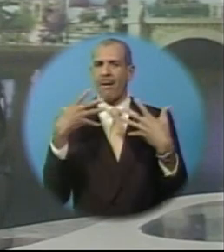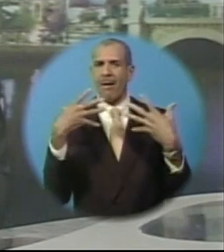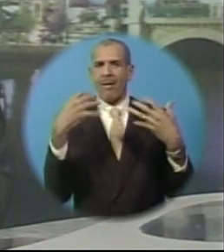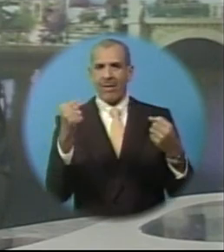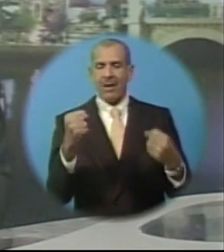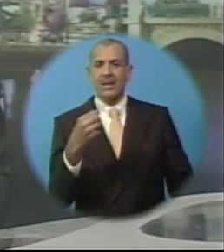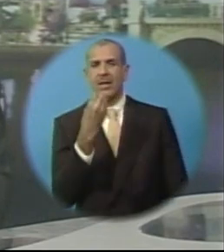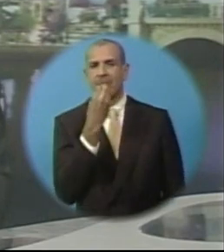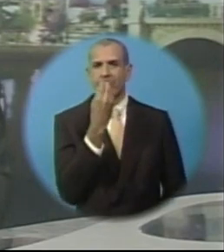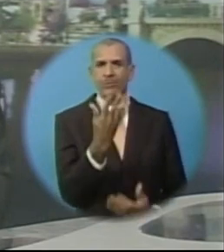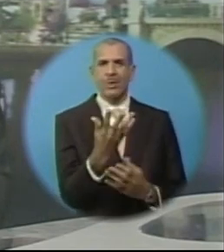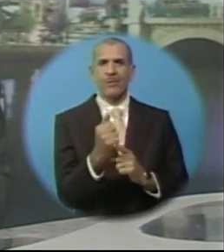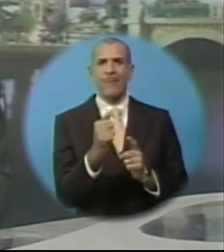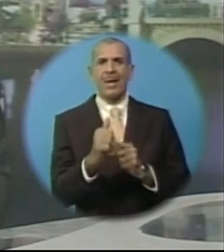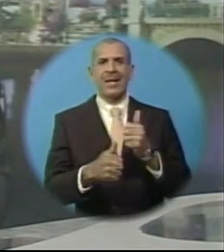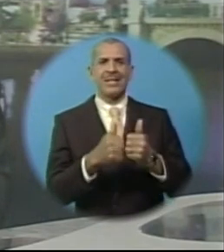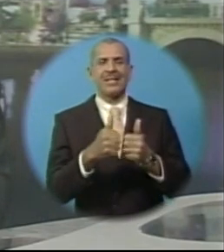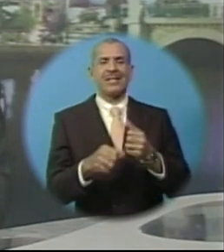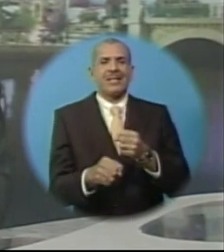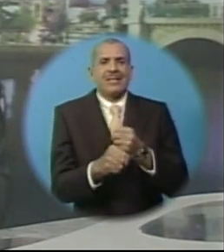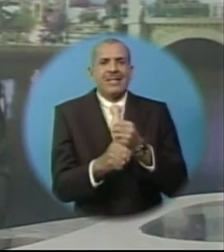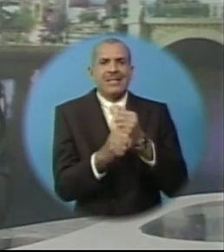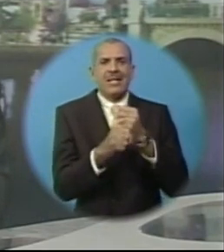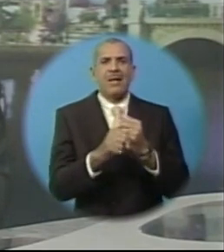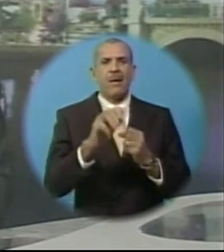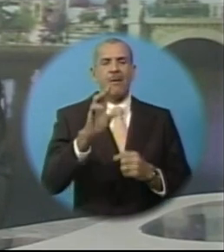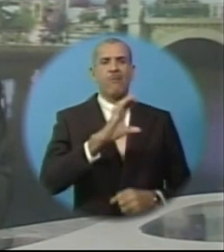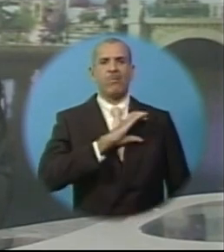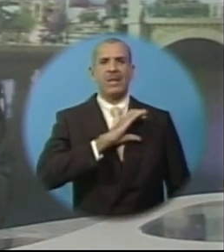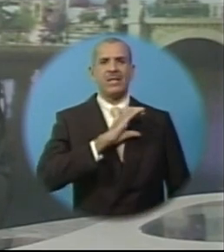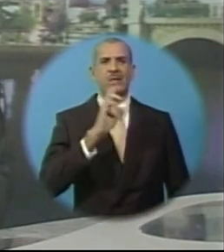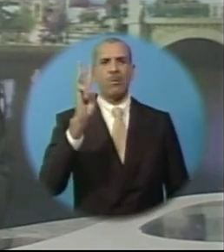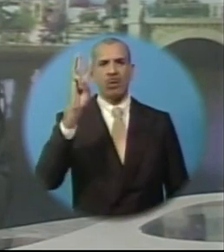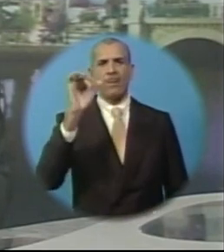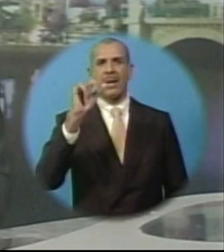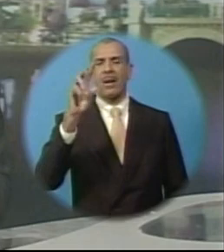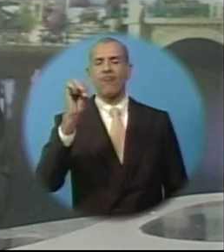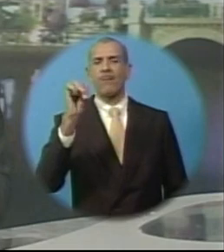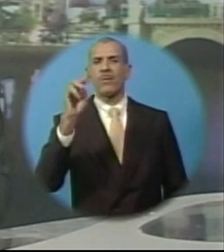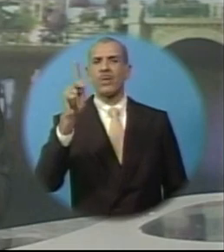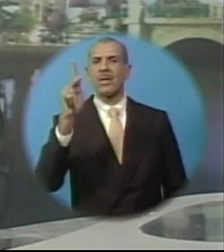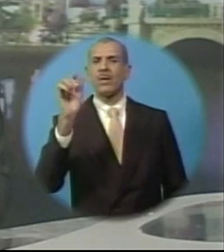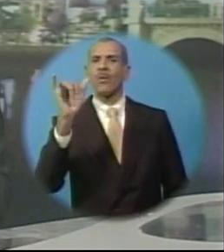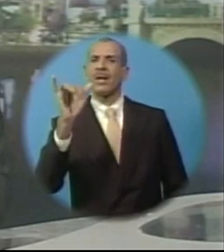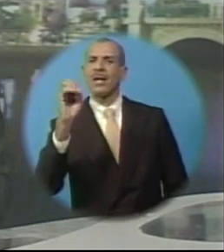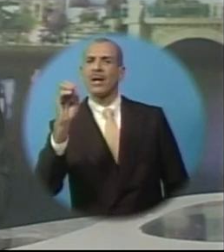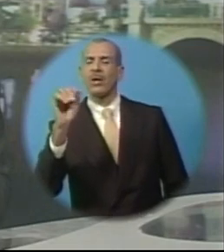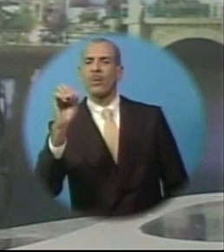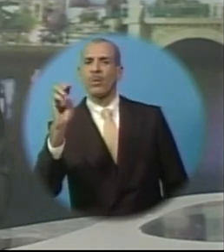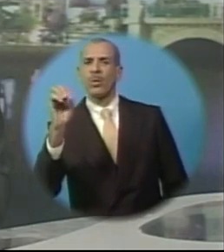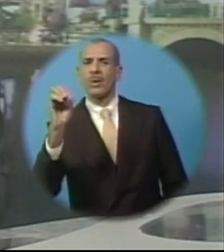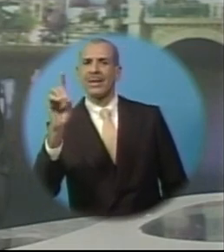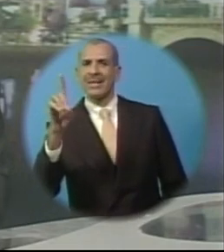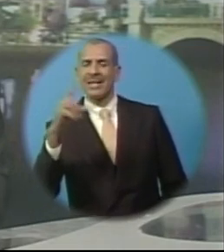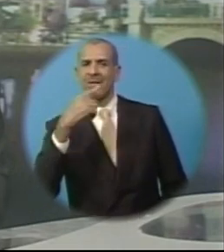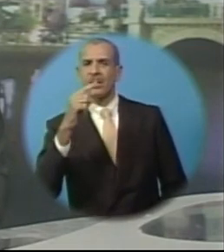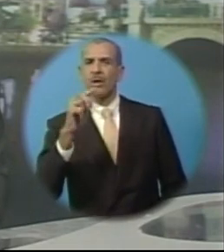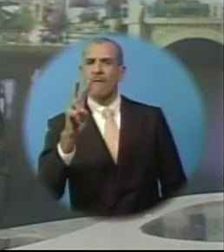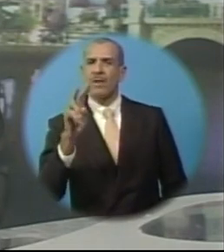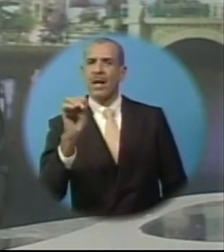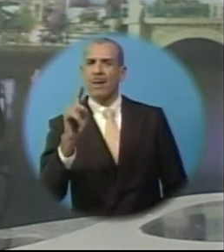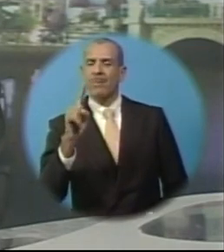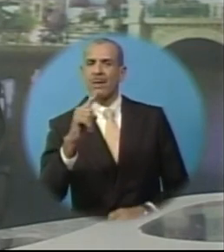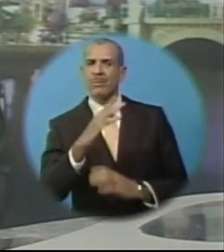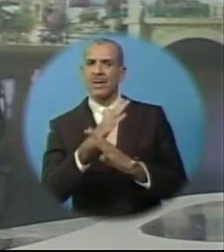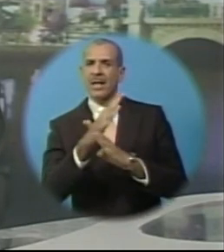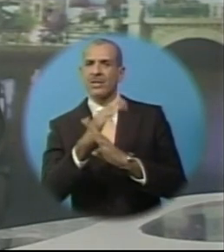This advice from Acting Assistant Commissioner of Police William Yearwood. He was delivering remarks at the joint closing ceremony for the VIP Close